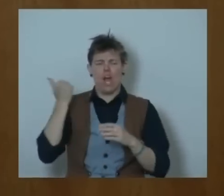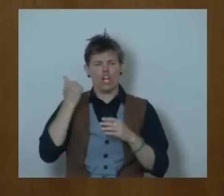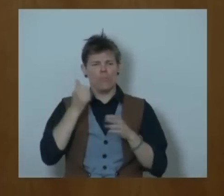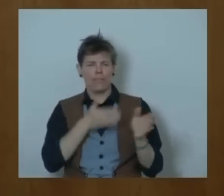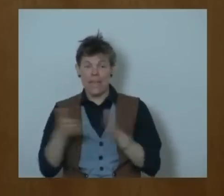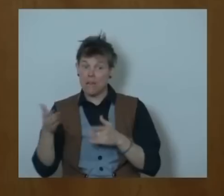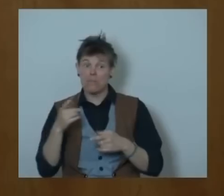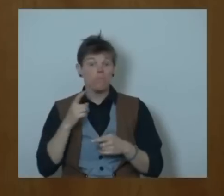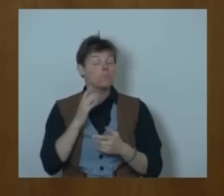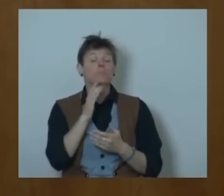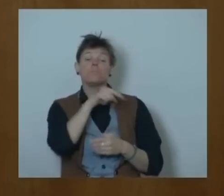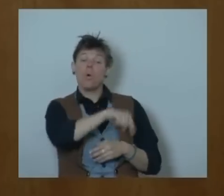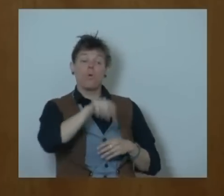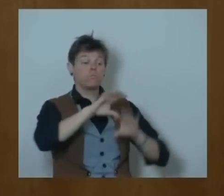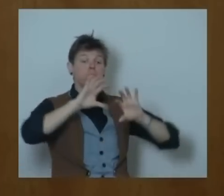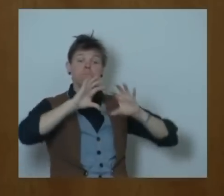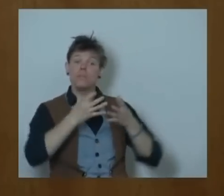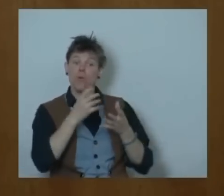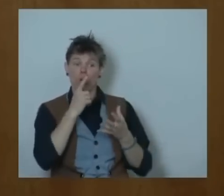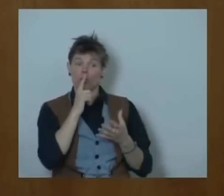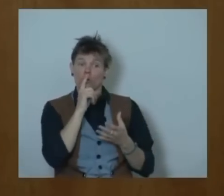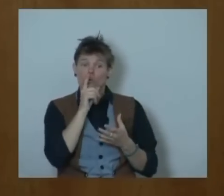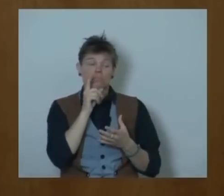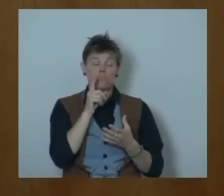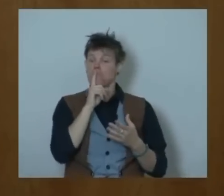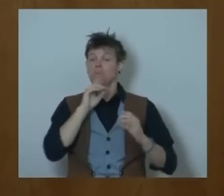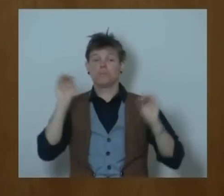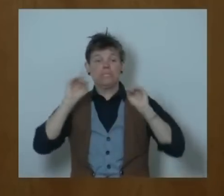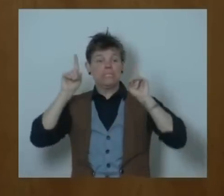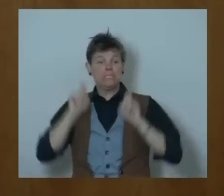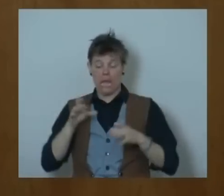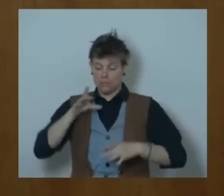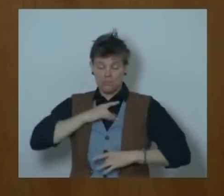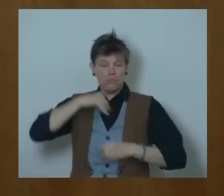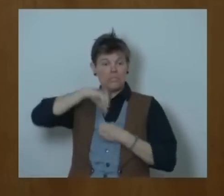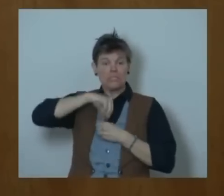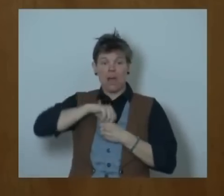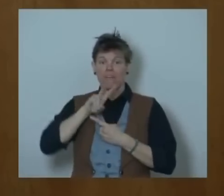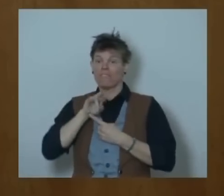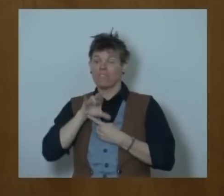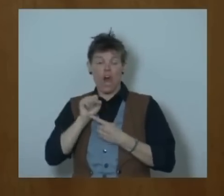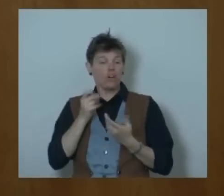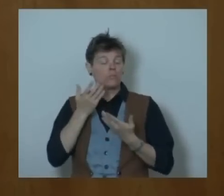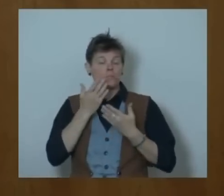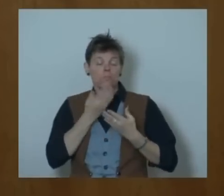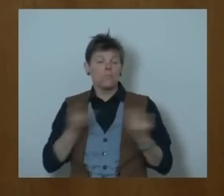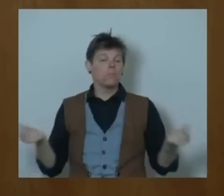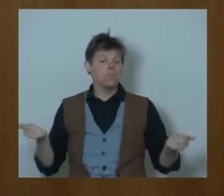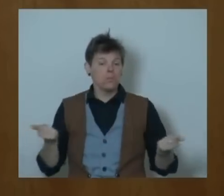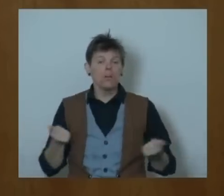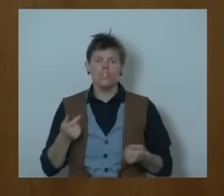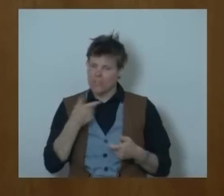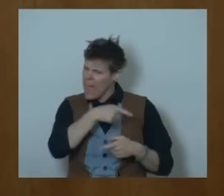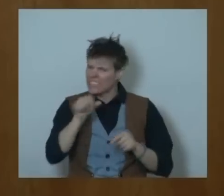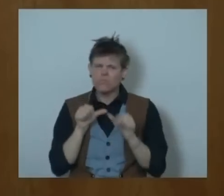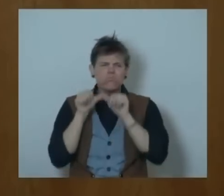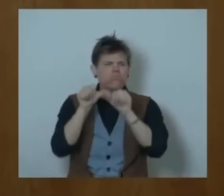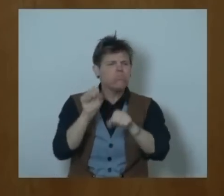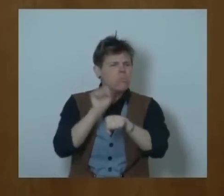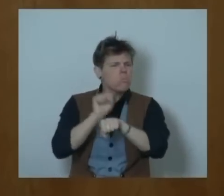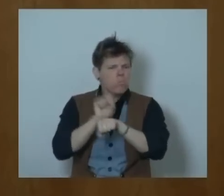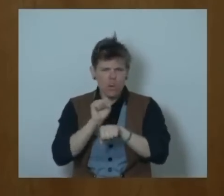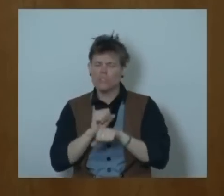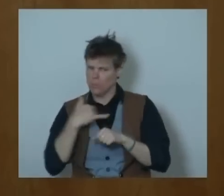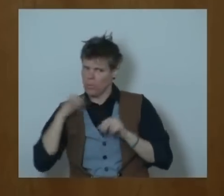is silent COVID in our communities that we're not aware of. So this is moving on very well, our testing strategies. Our goal is